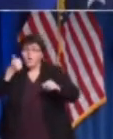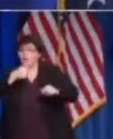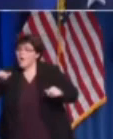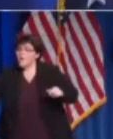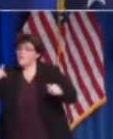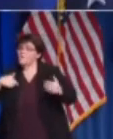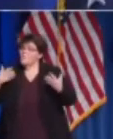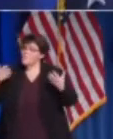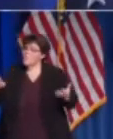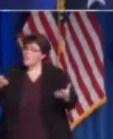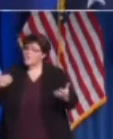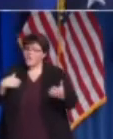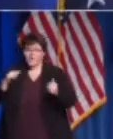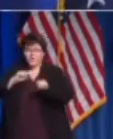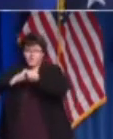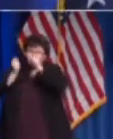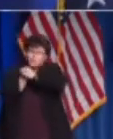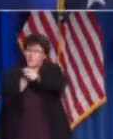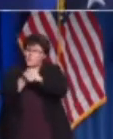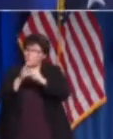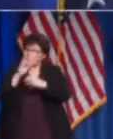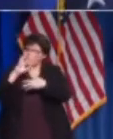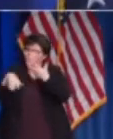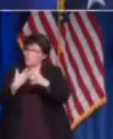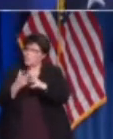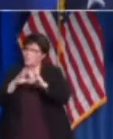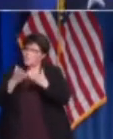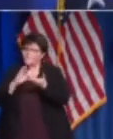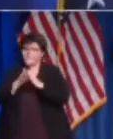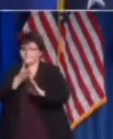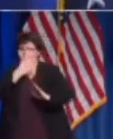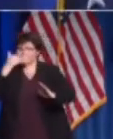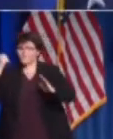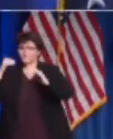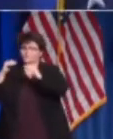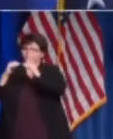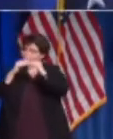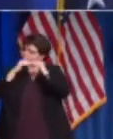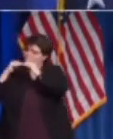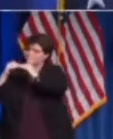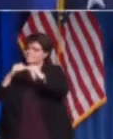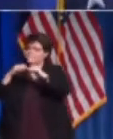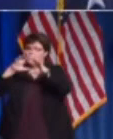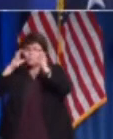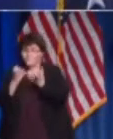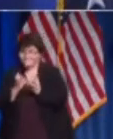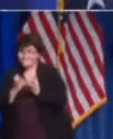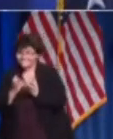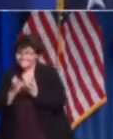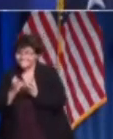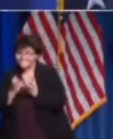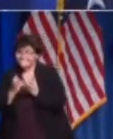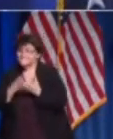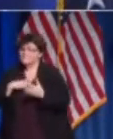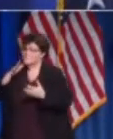me, making it a better, fairer place. Mom, Dad, thank you for that.